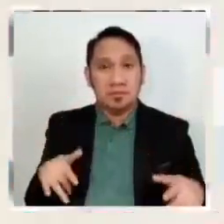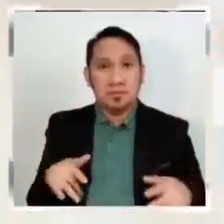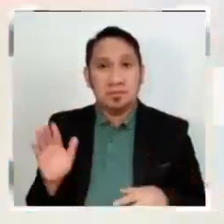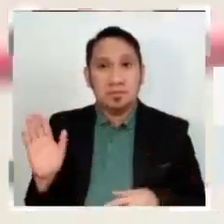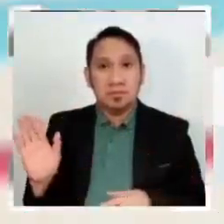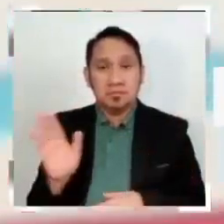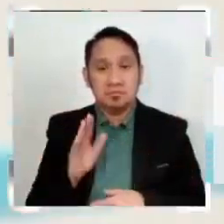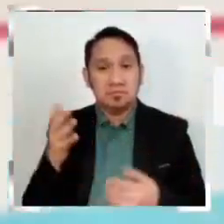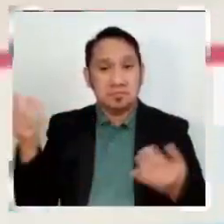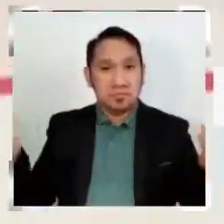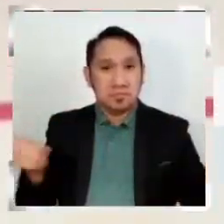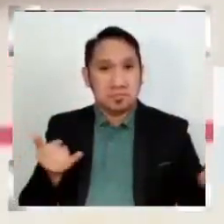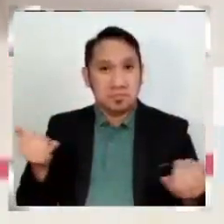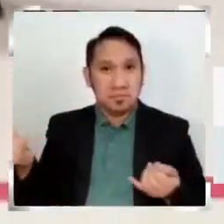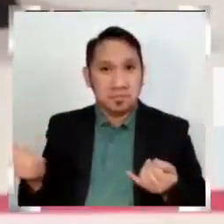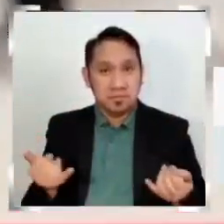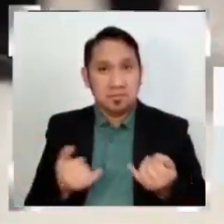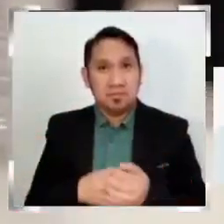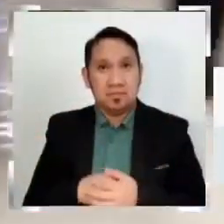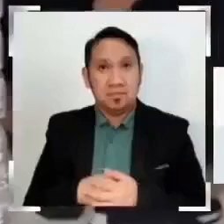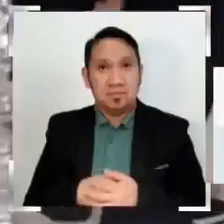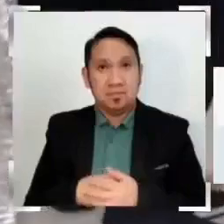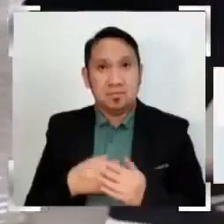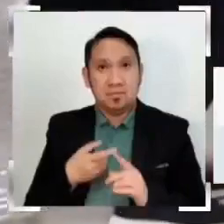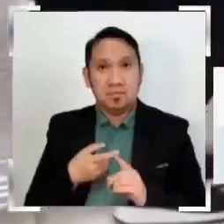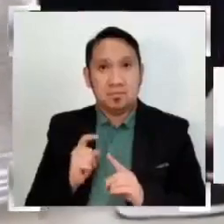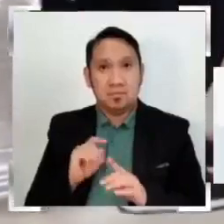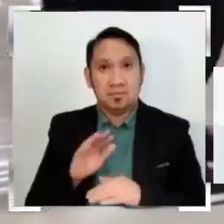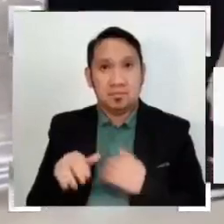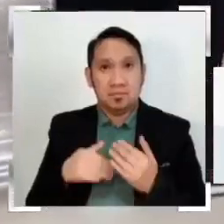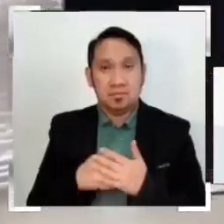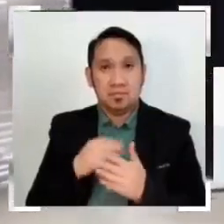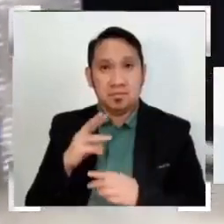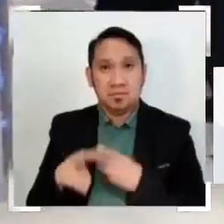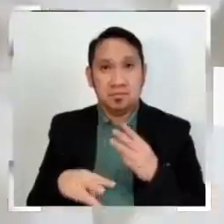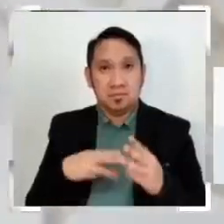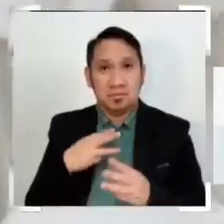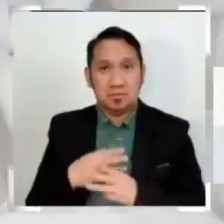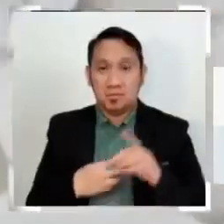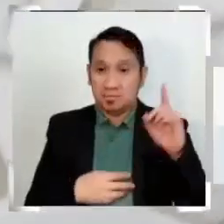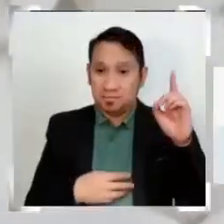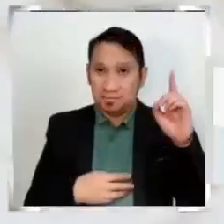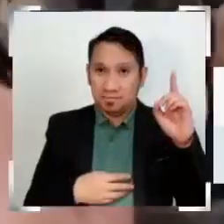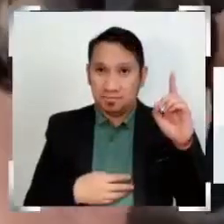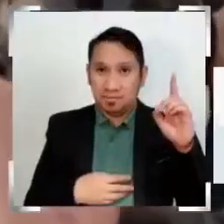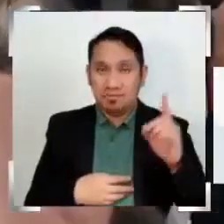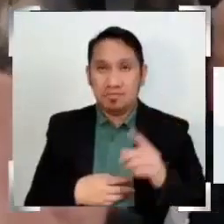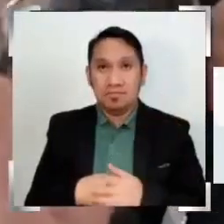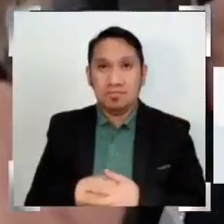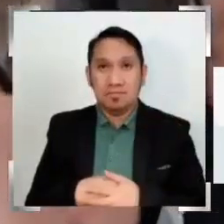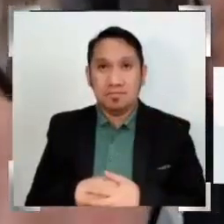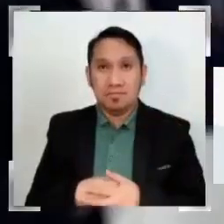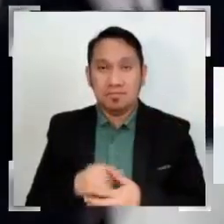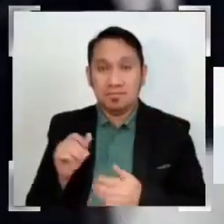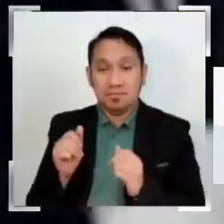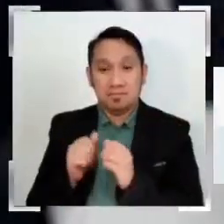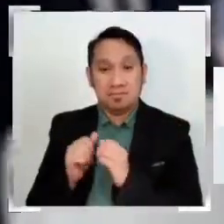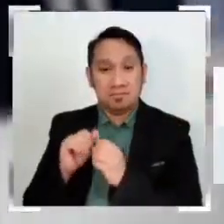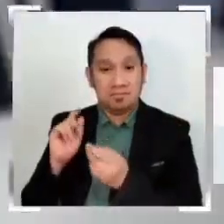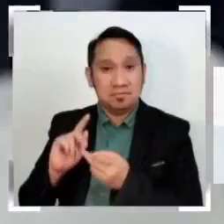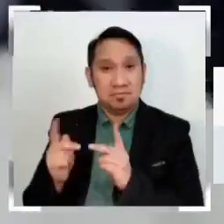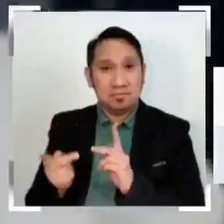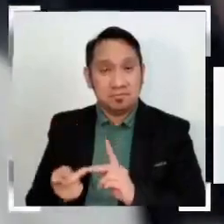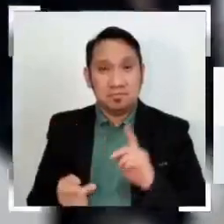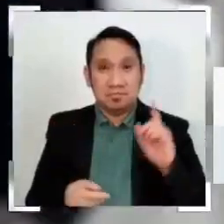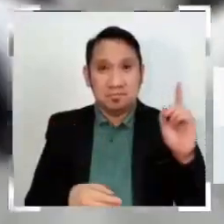imbitadong A-list celebrities from all over the globe. Kabilang ang Grammy winner na si Rihanna, kasama ang partner na si A$AP Rocky. How are we